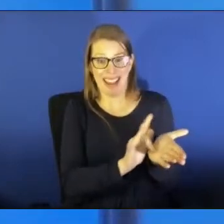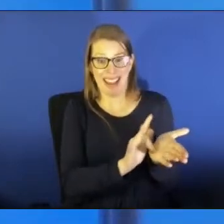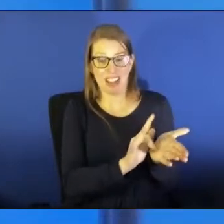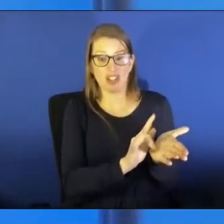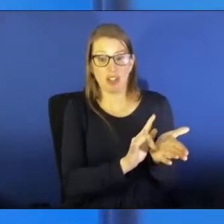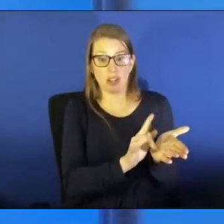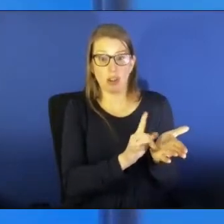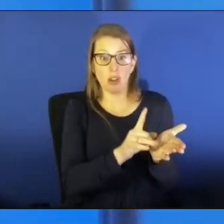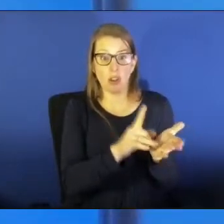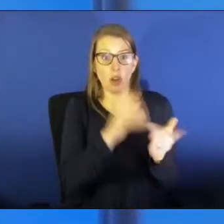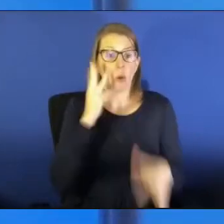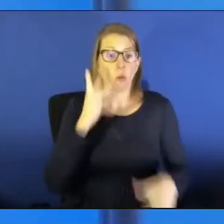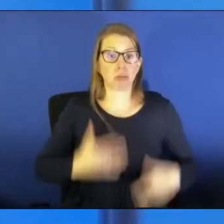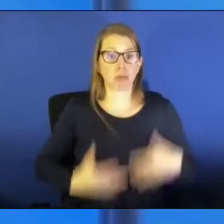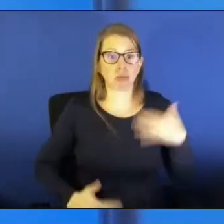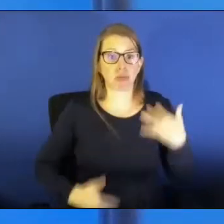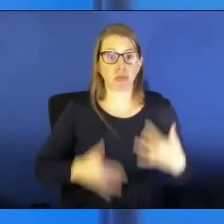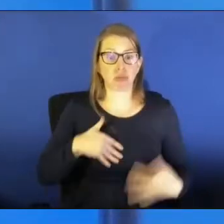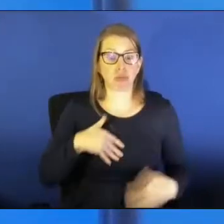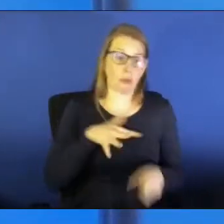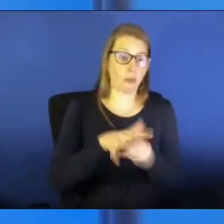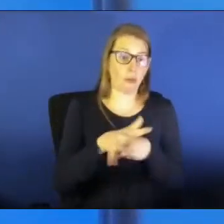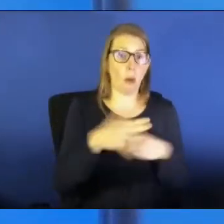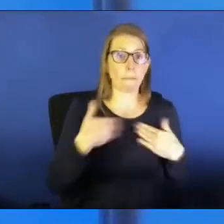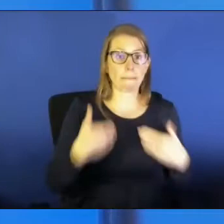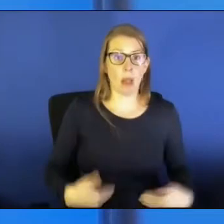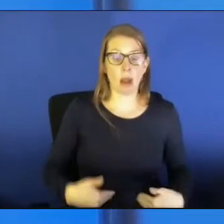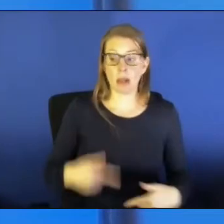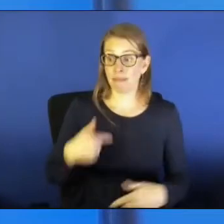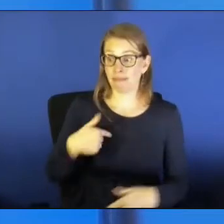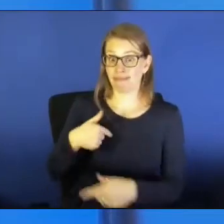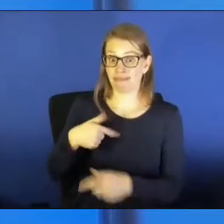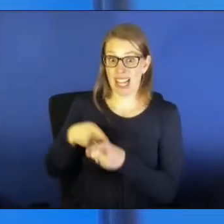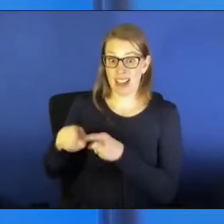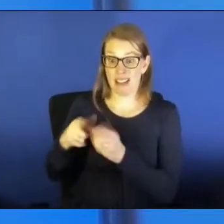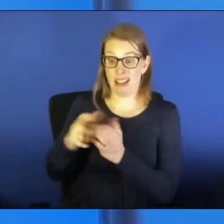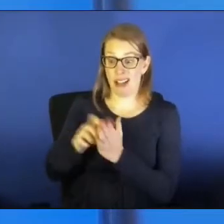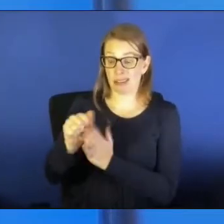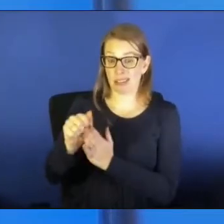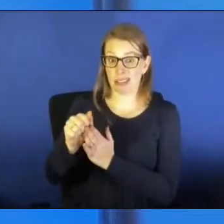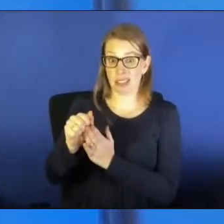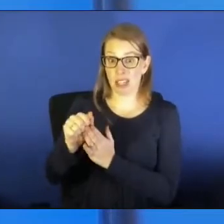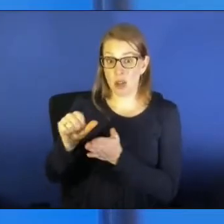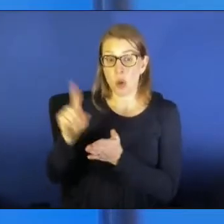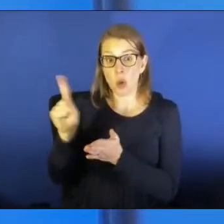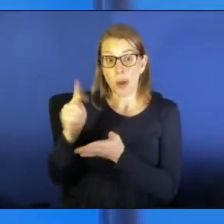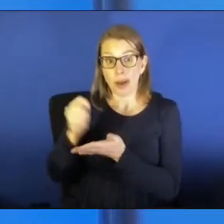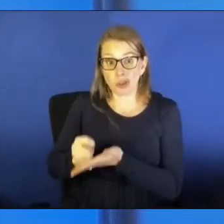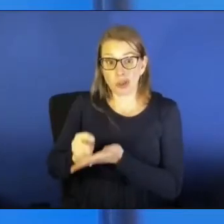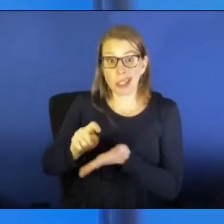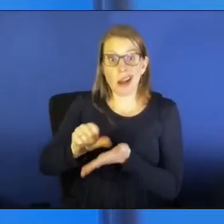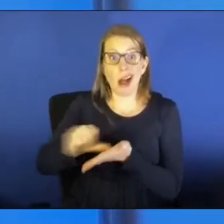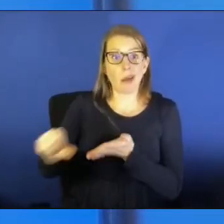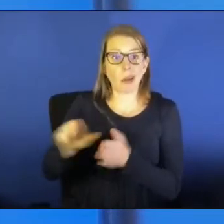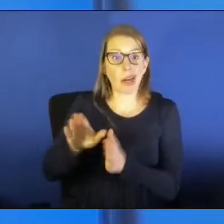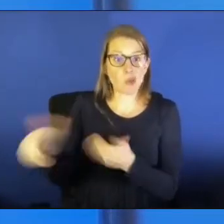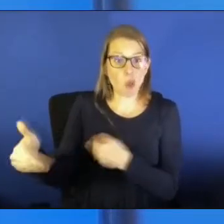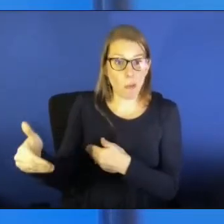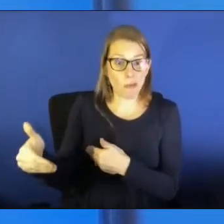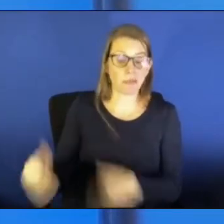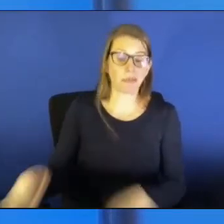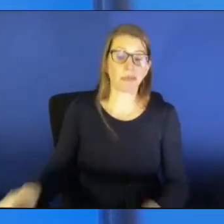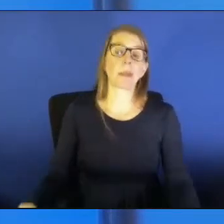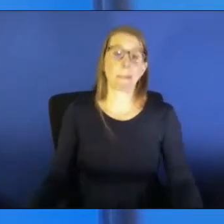see myself as an oncologist who happens to treat cancer in the operating room. And so we have largely a